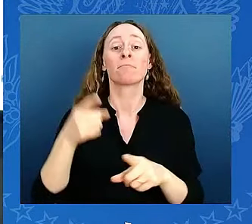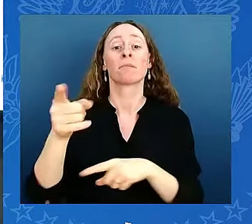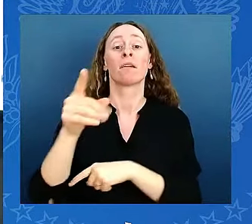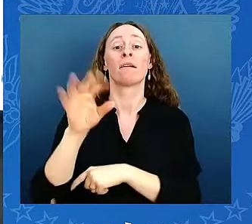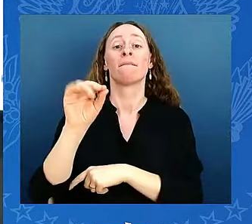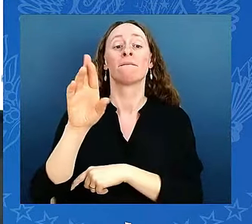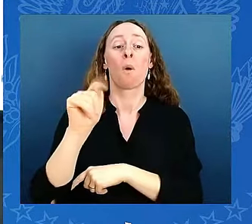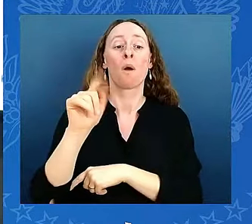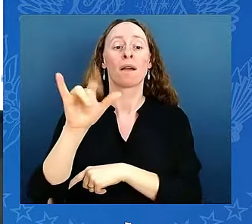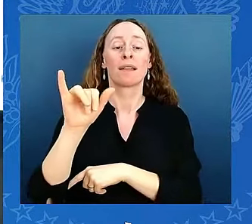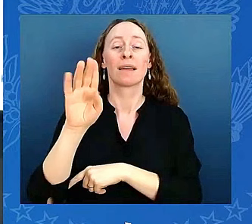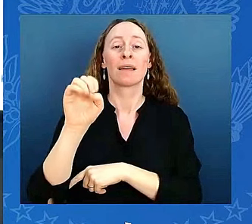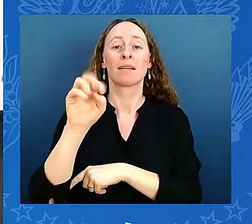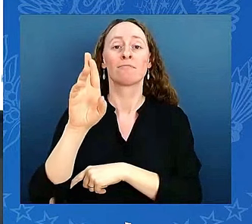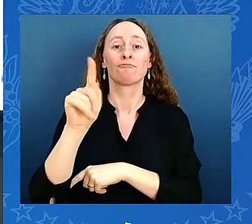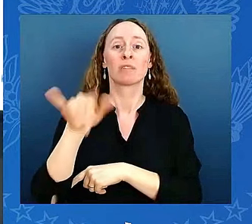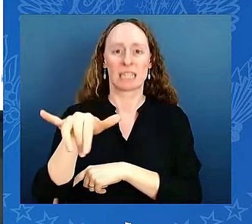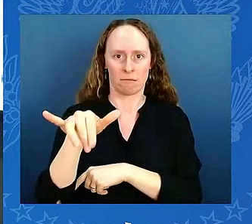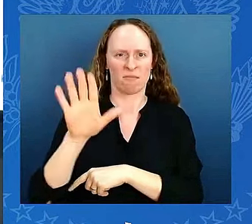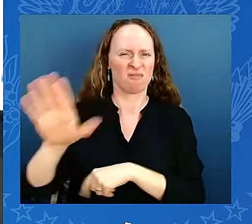for responsive operations